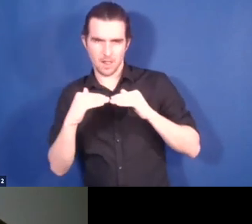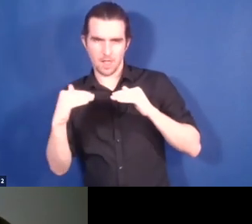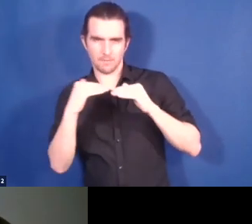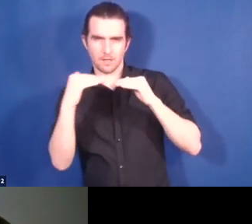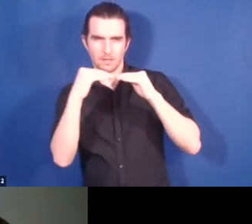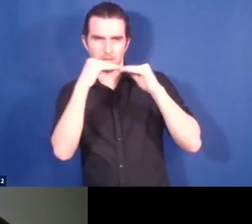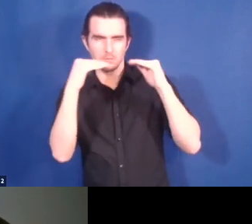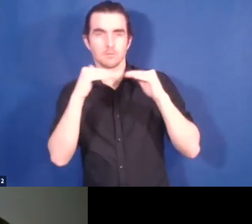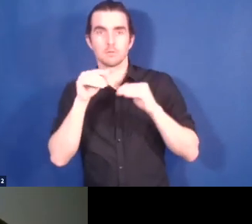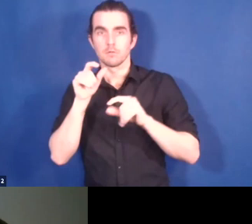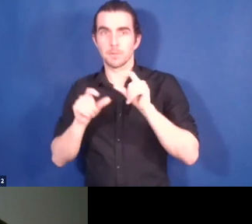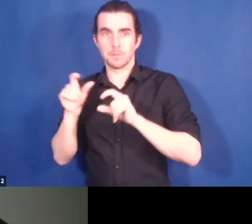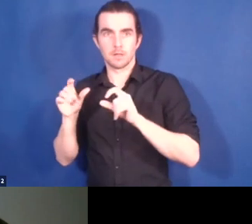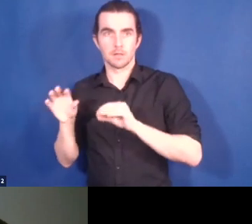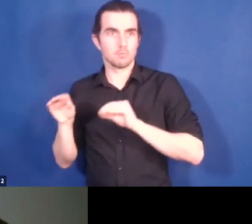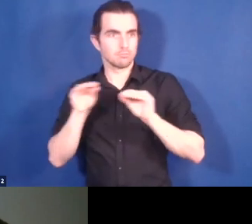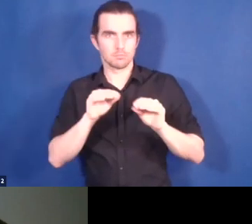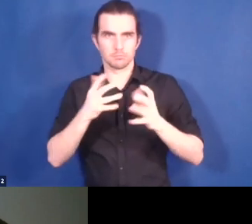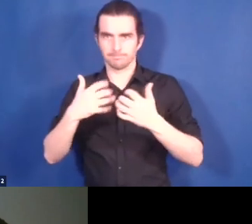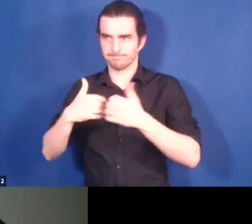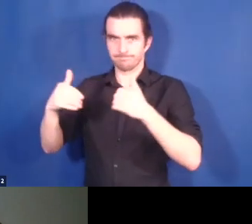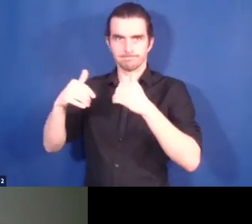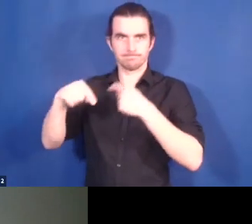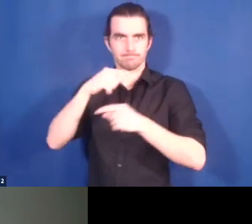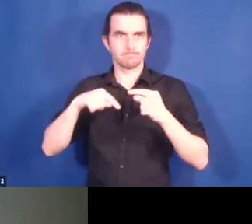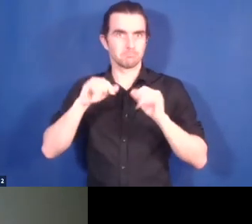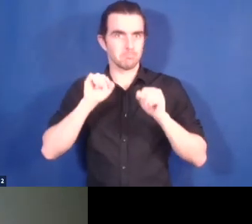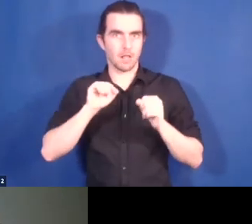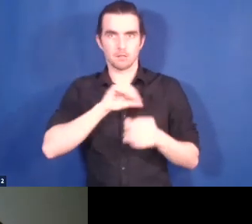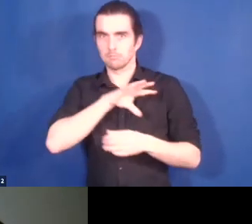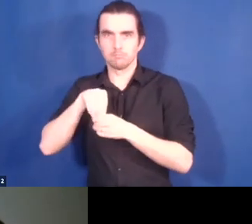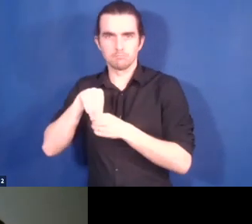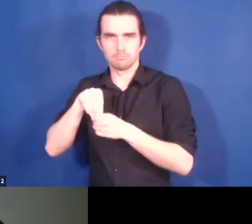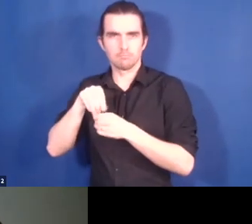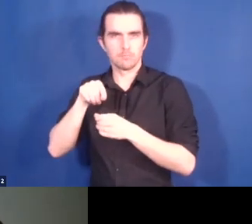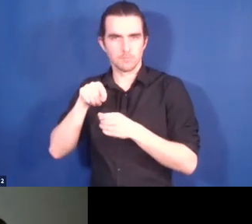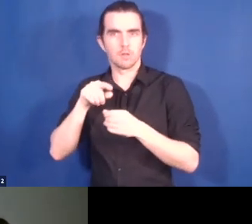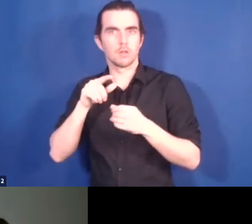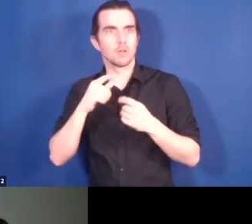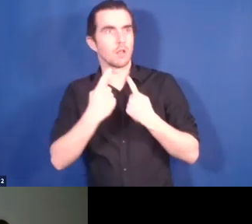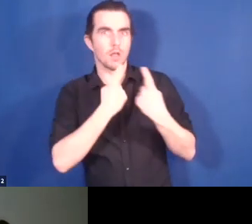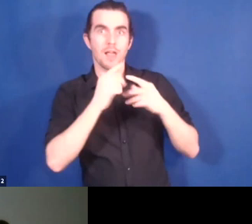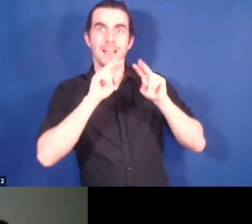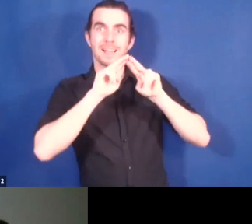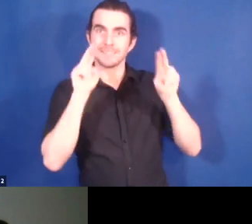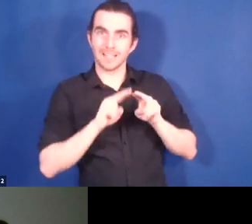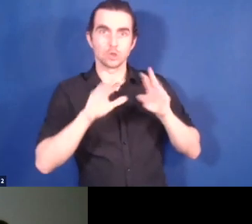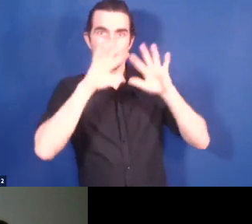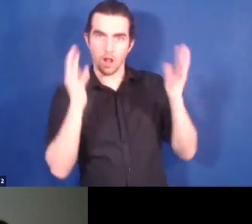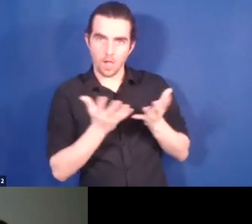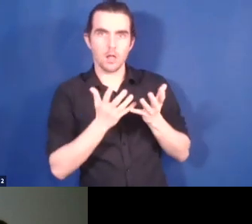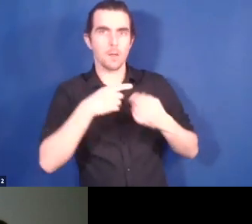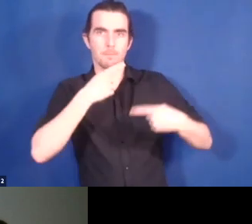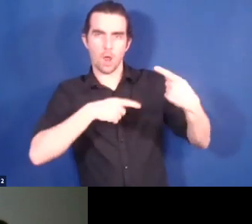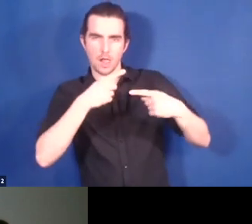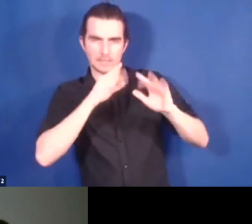persons retain their autonomy. So if they choose to go back, they have freedom of movement.